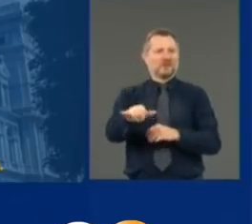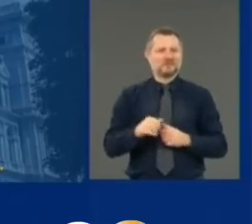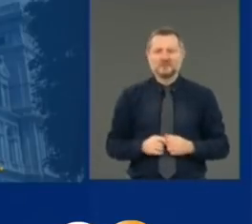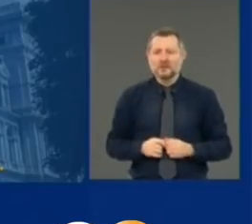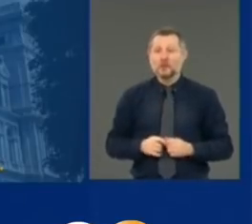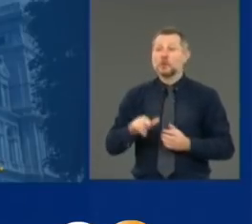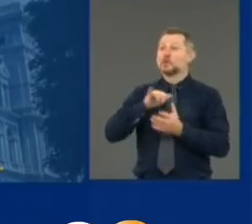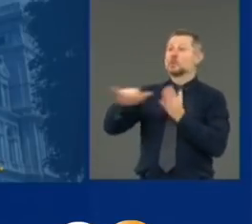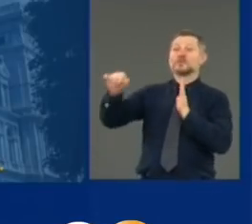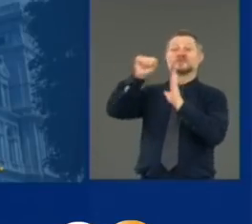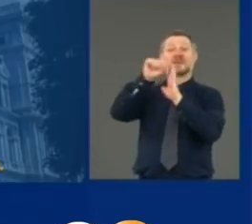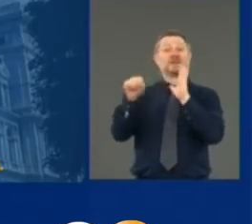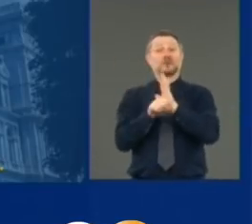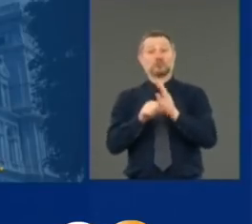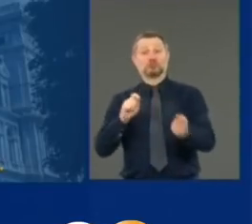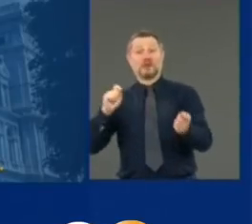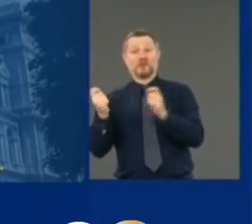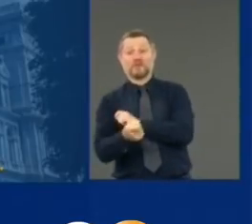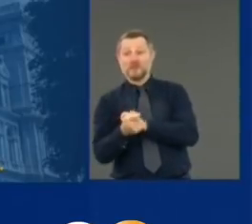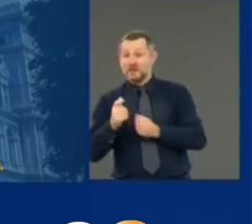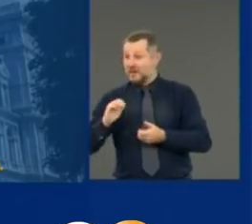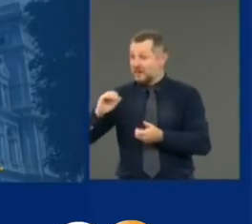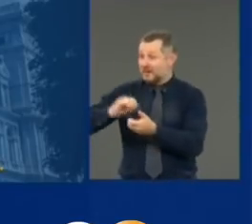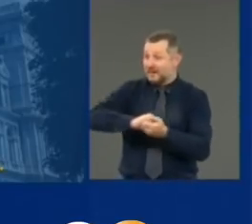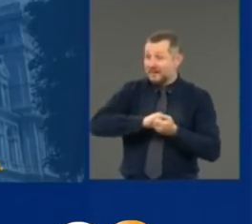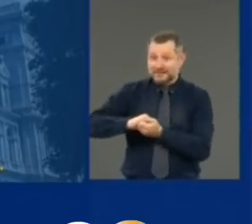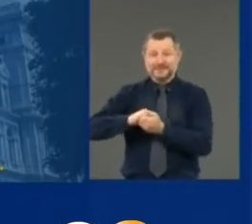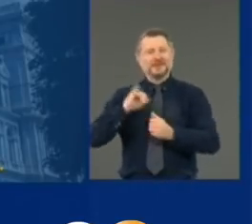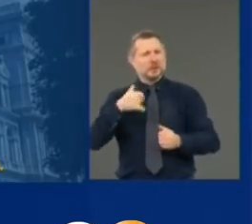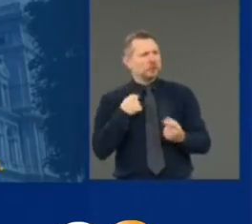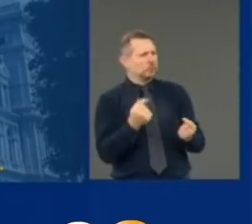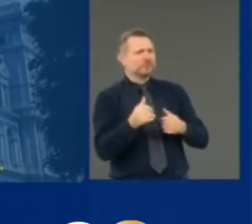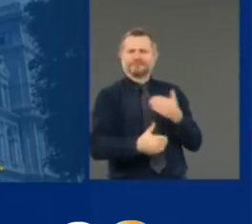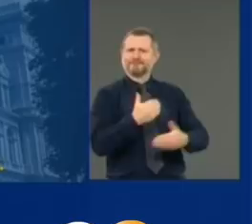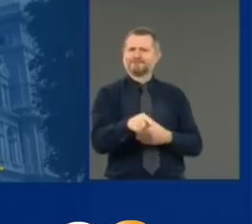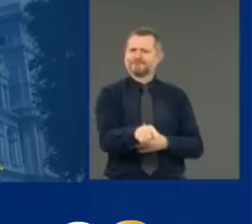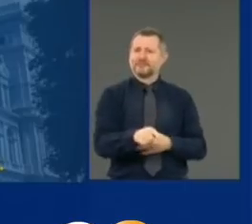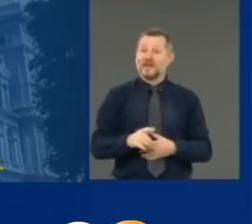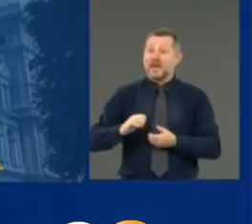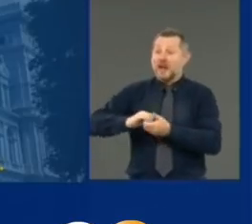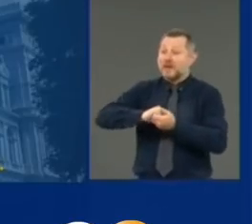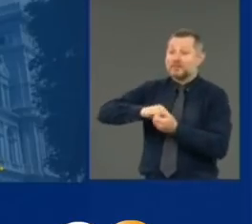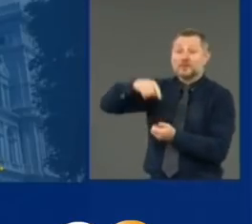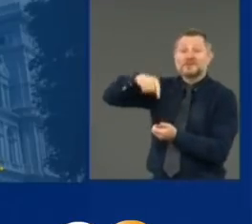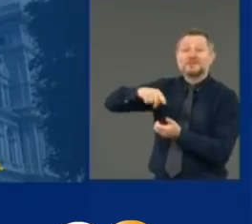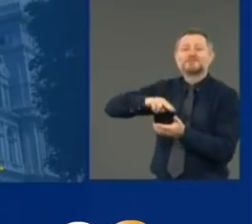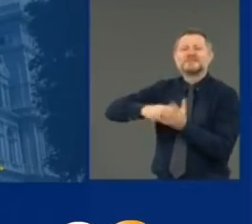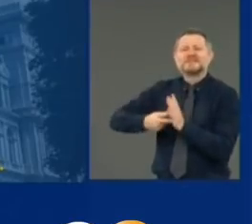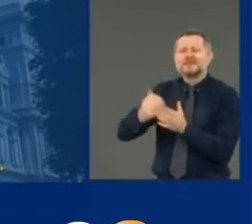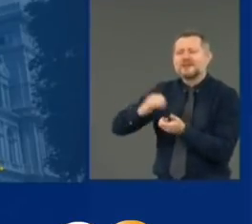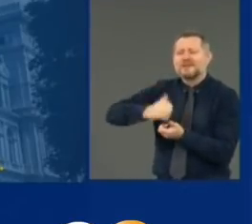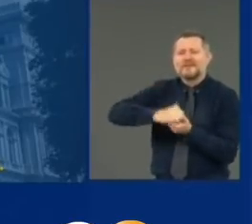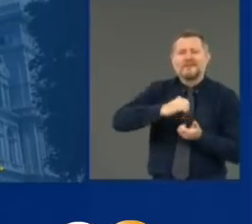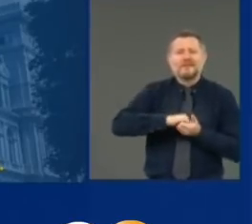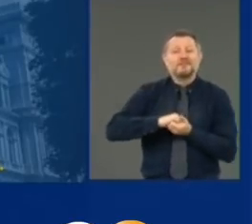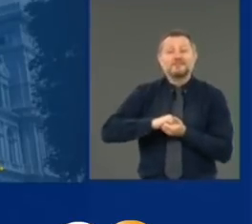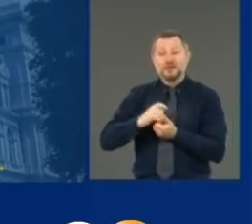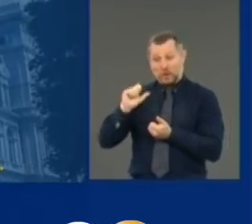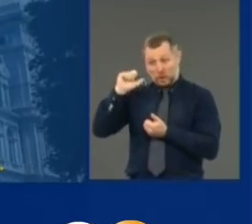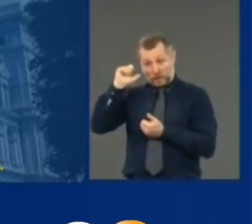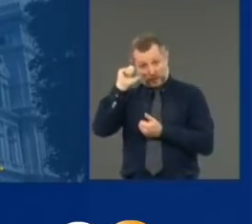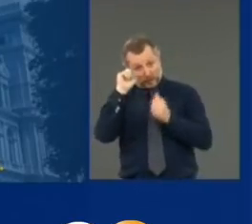State Reform Collaborative. Collaborative meaning government sits down with